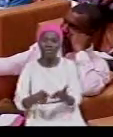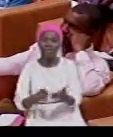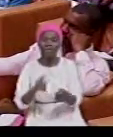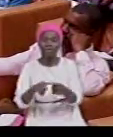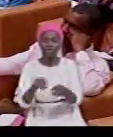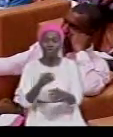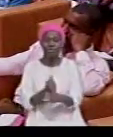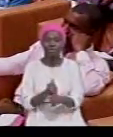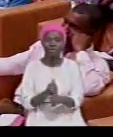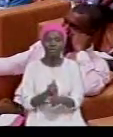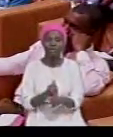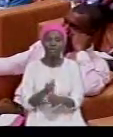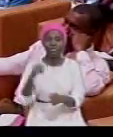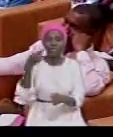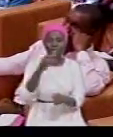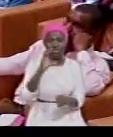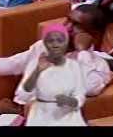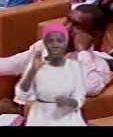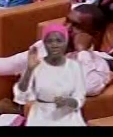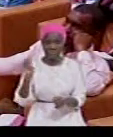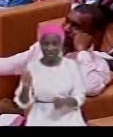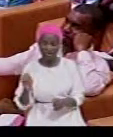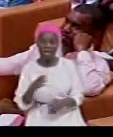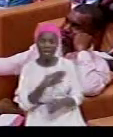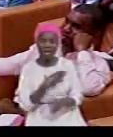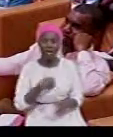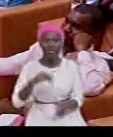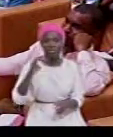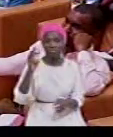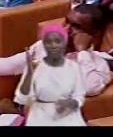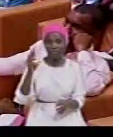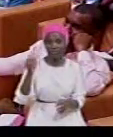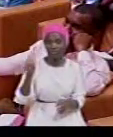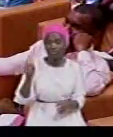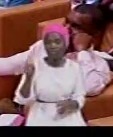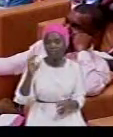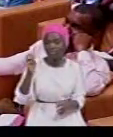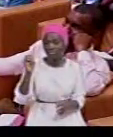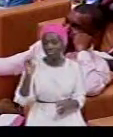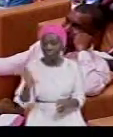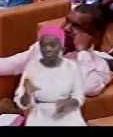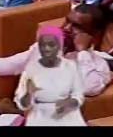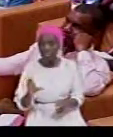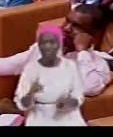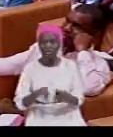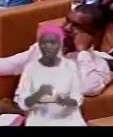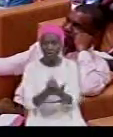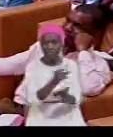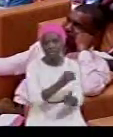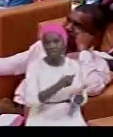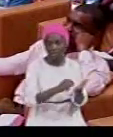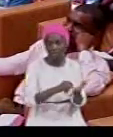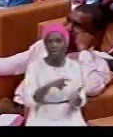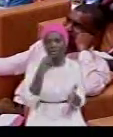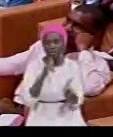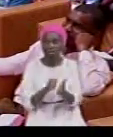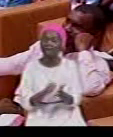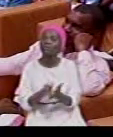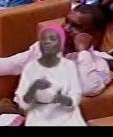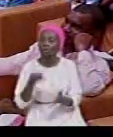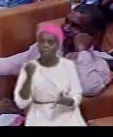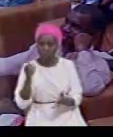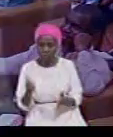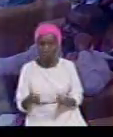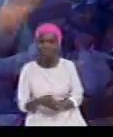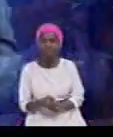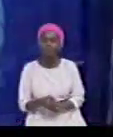that? Thank you. For them. And so I said, all right, they registered and all that. I went in and I took